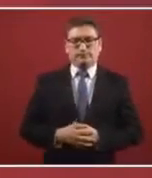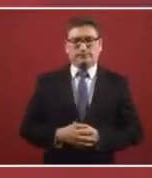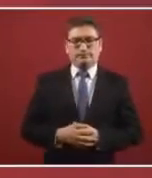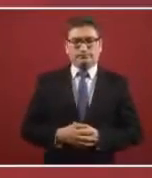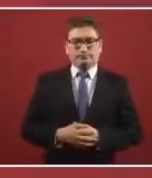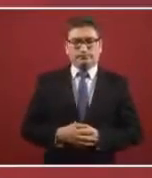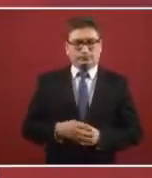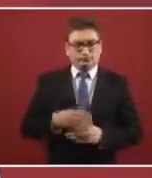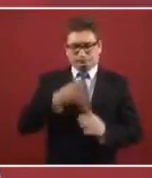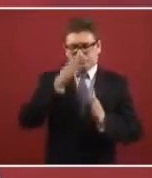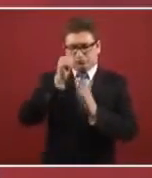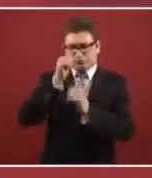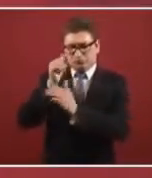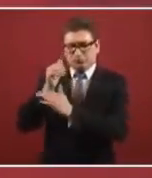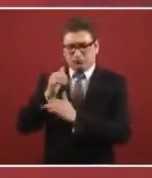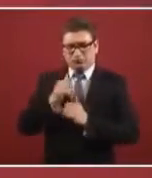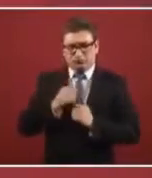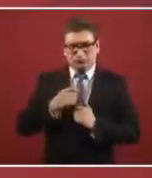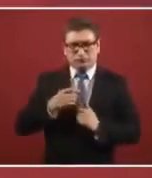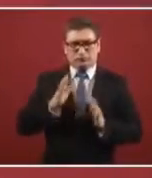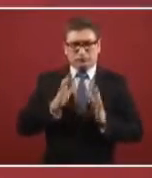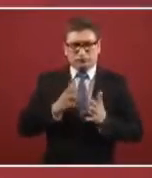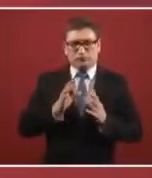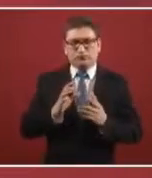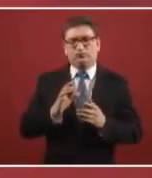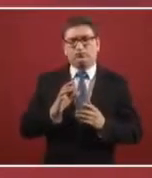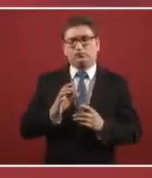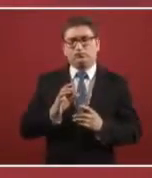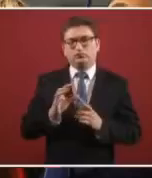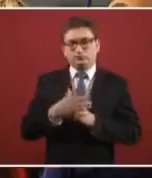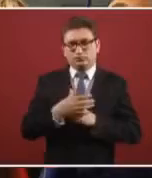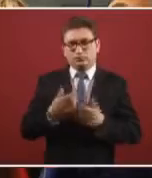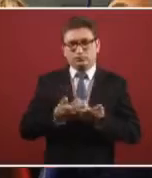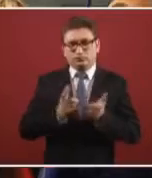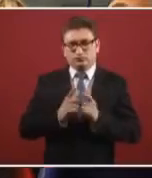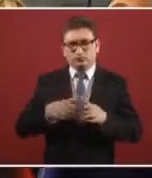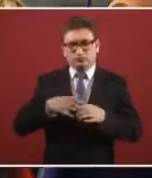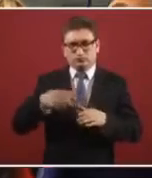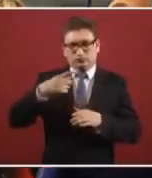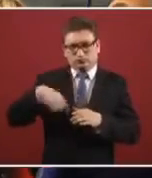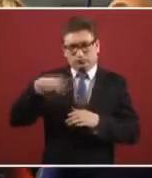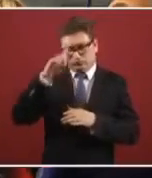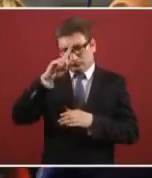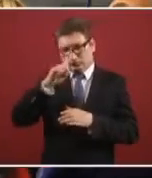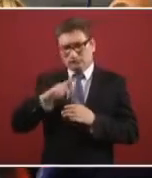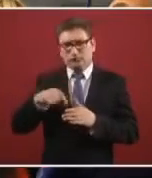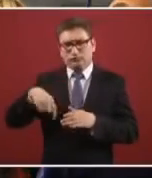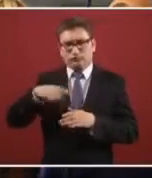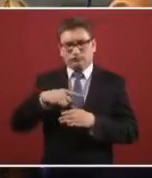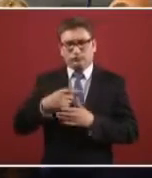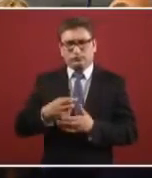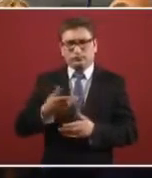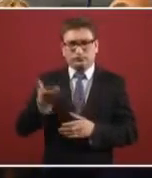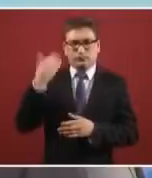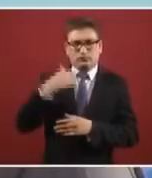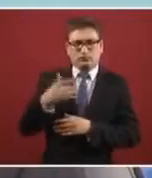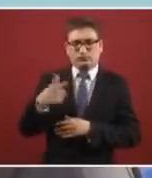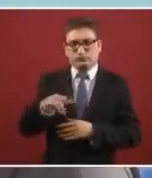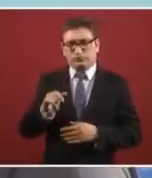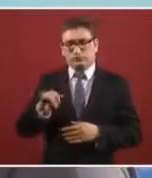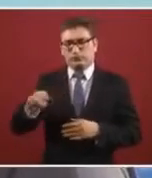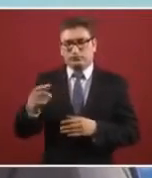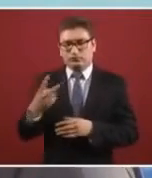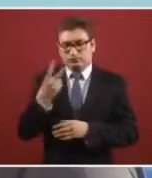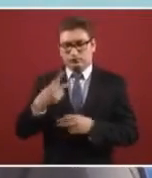estos investigation. convenios, As ya part se of ha these creado el meetings, grupo de asesoría they've created técnica, donde dos a de group los anteriores integrantes where del two GEI, of the Ángela previous